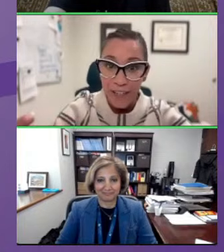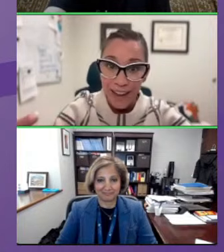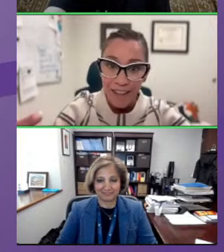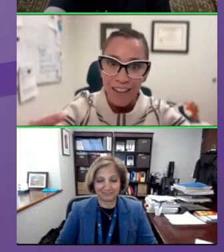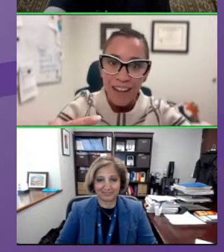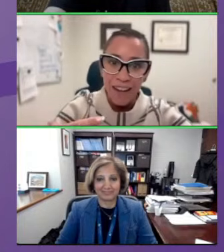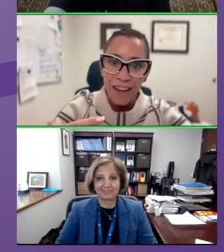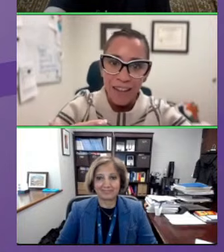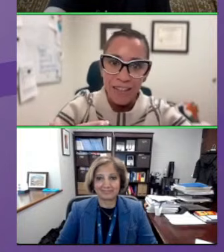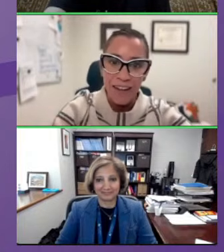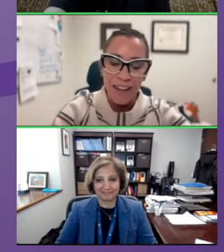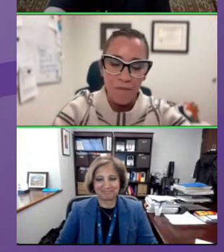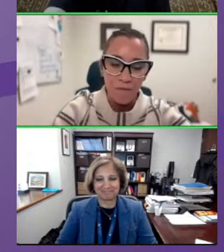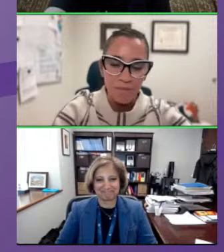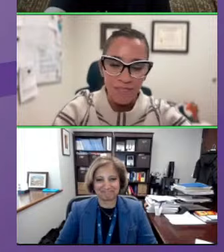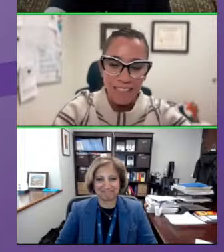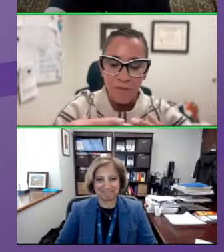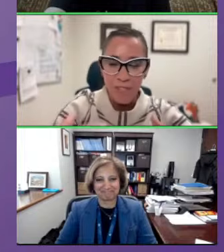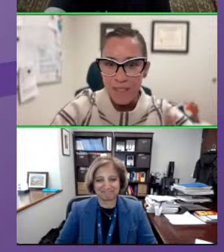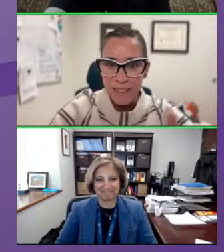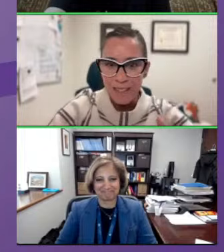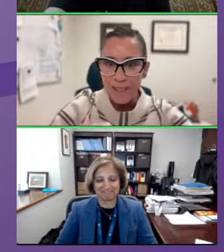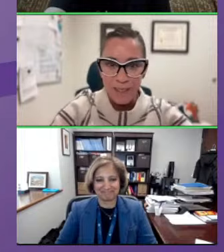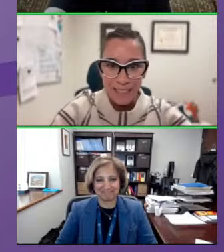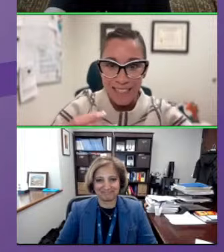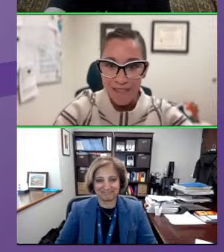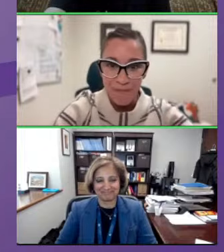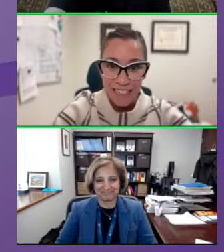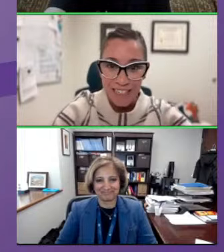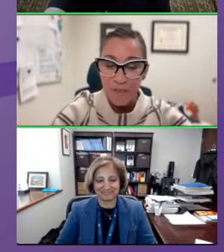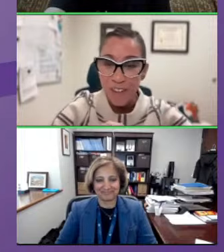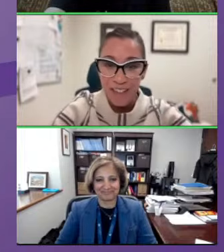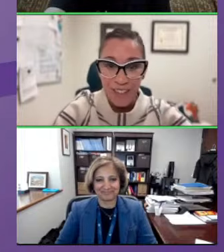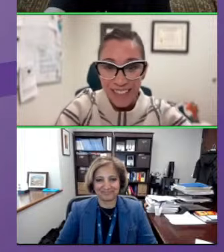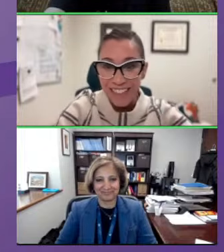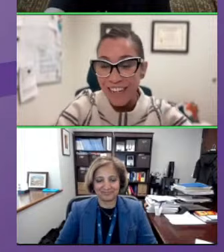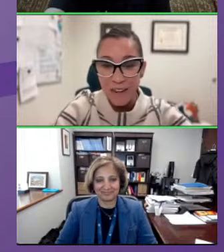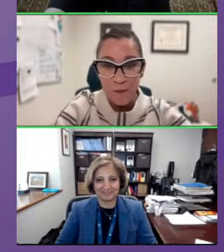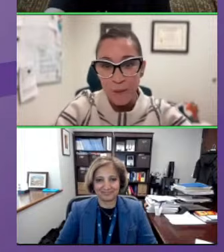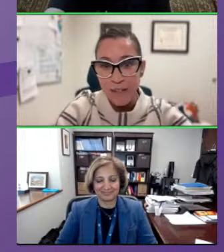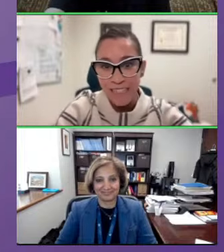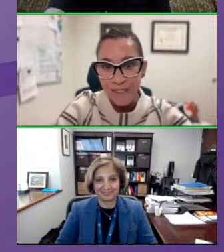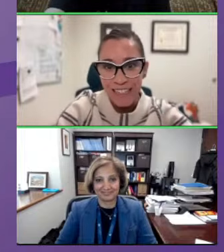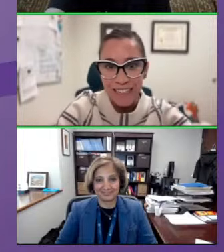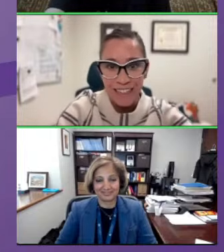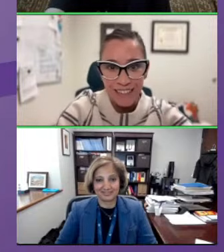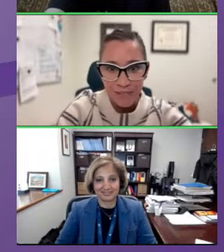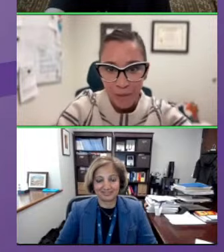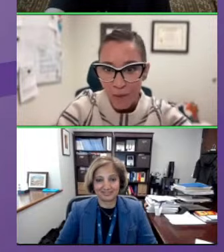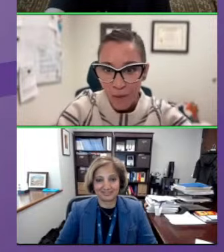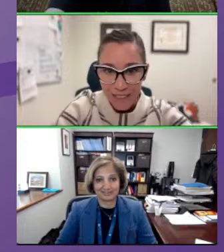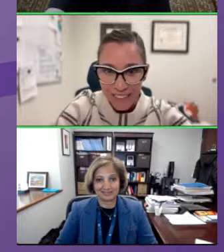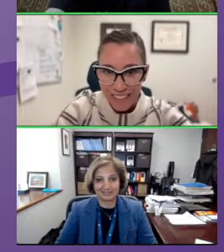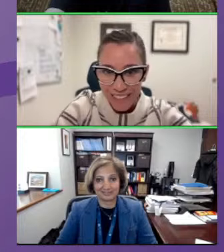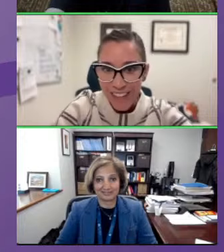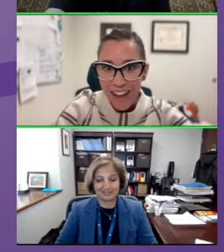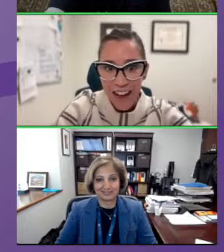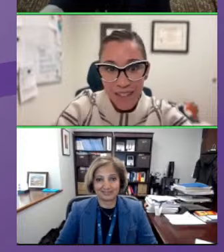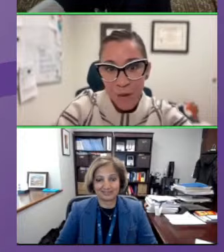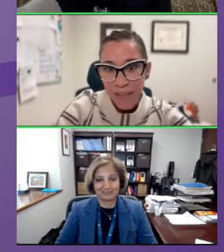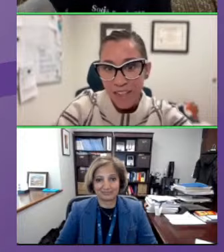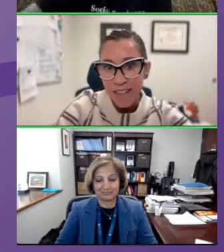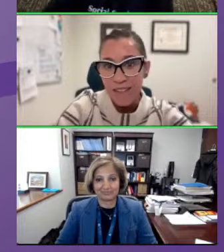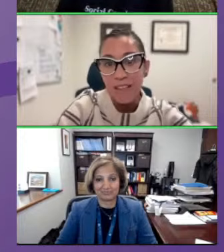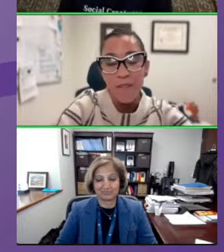over again. And as a physician that started seeing patients very early, like April 2020 in a post-COVID clinic, I